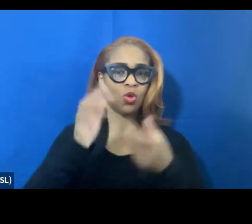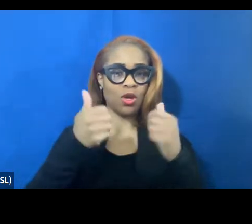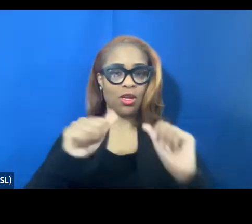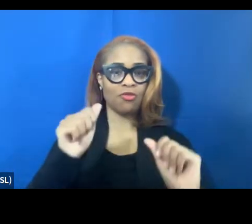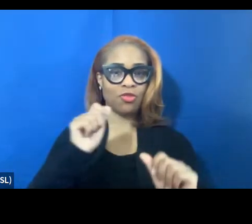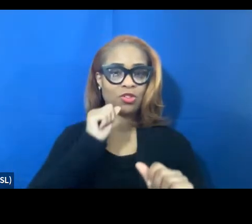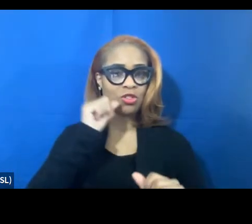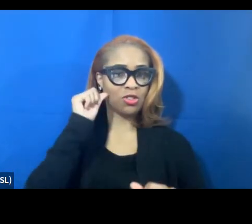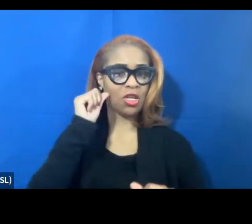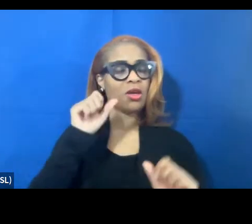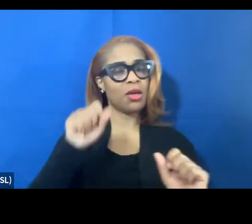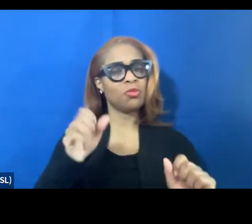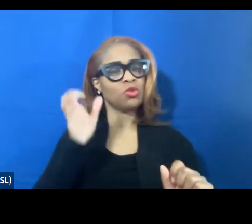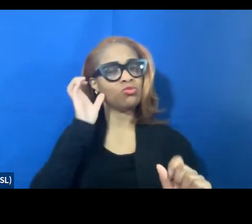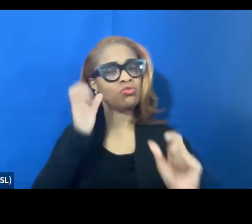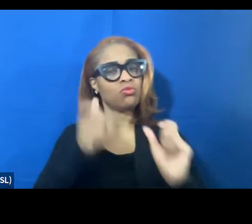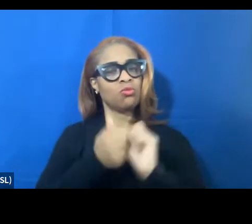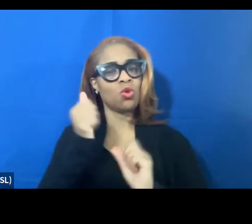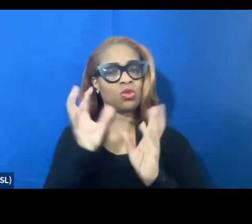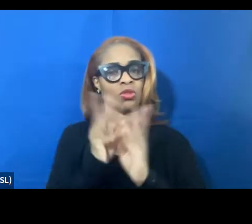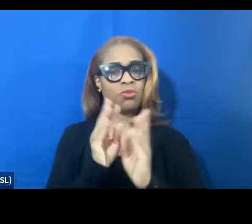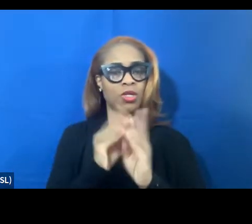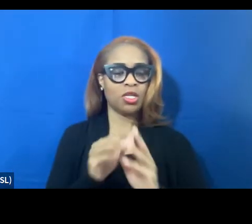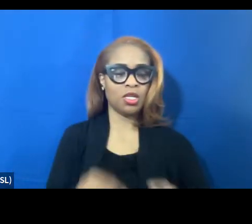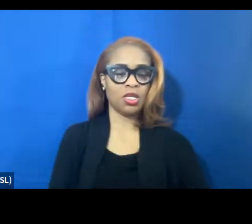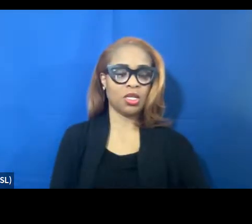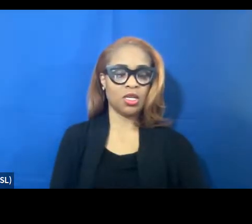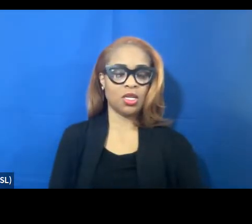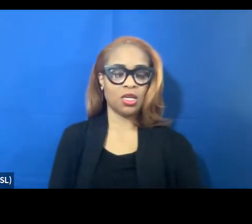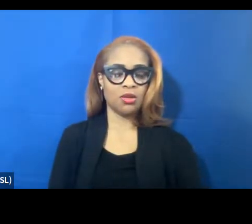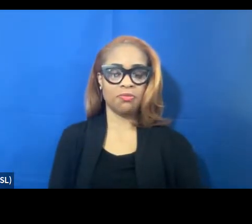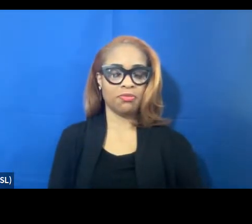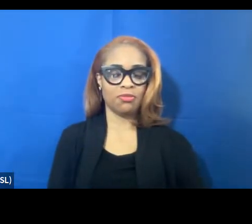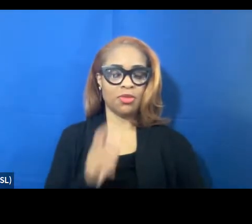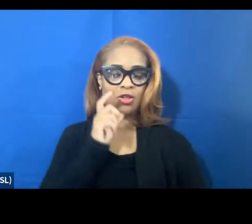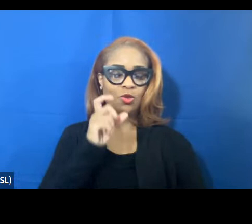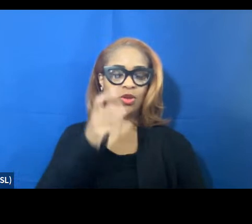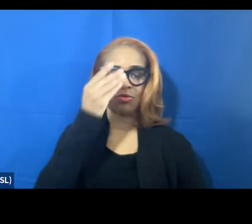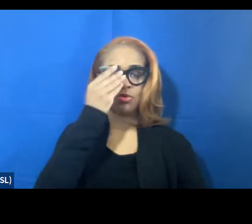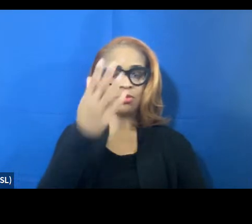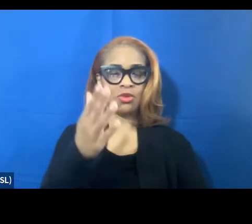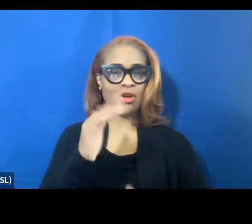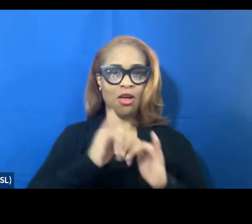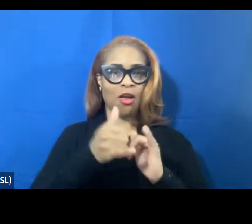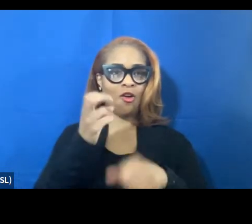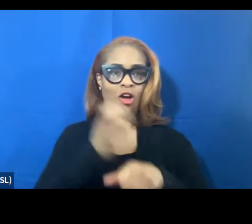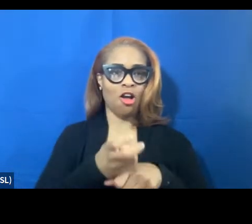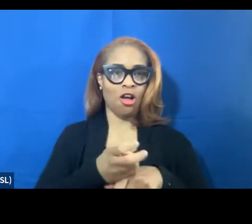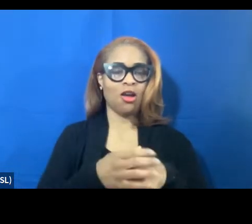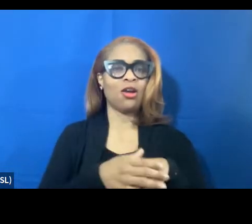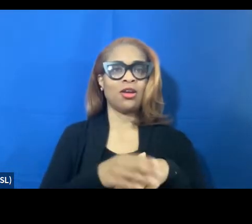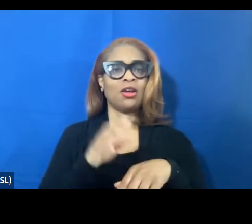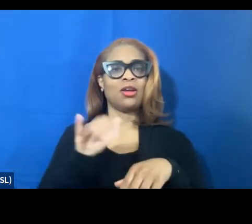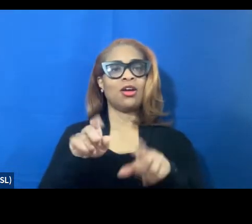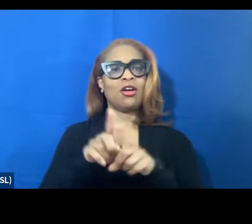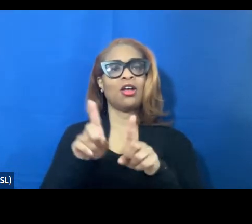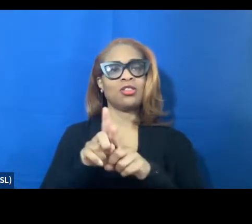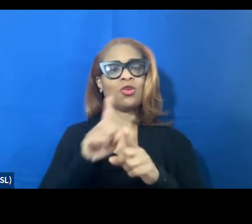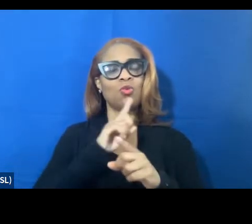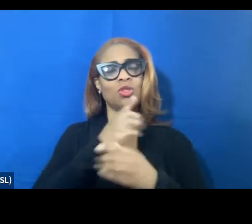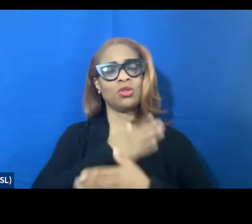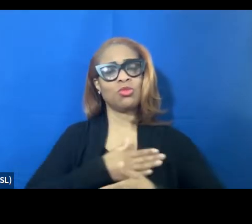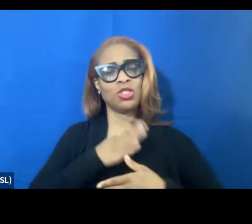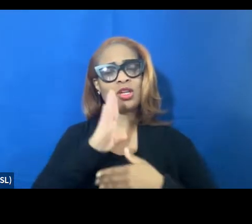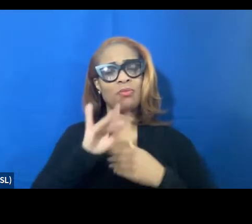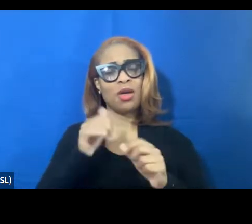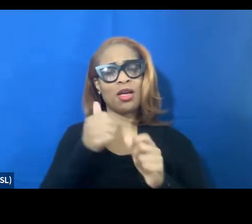was able to listen to most of the meeting it was you know i don't need to tell you how tedious and hard it was it was also extremely appreciated by